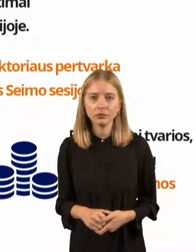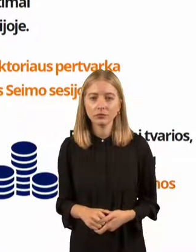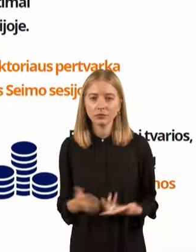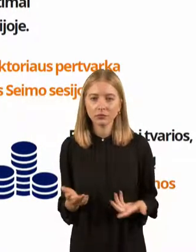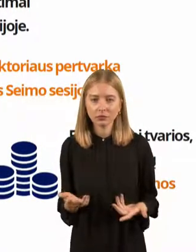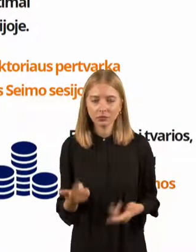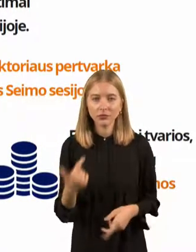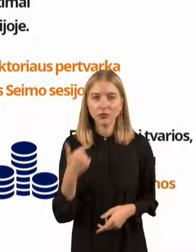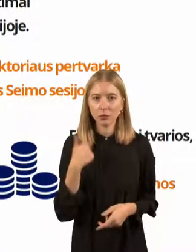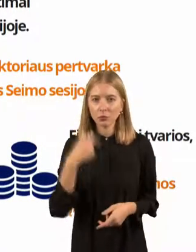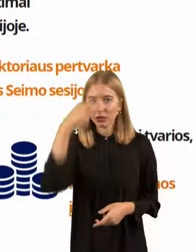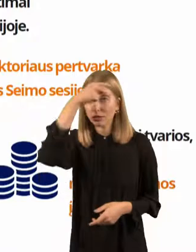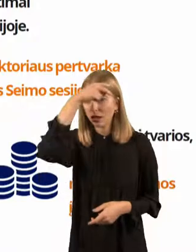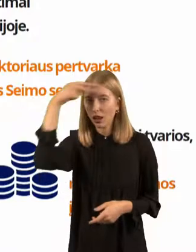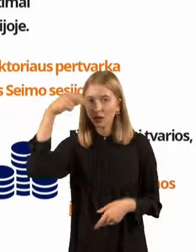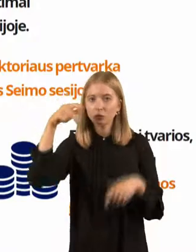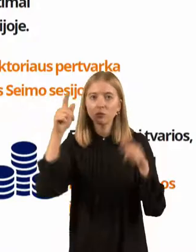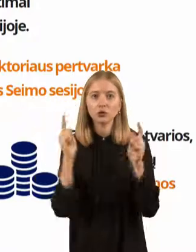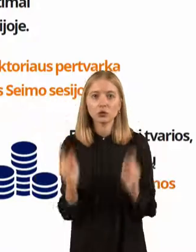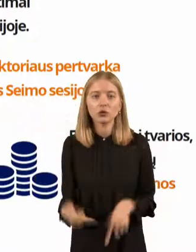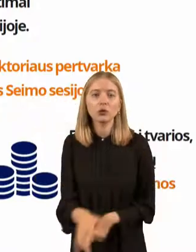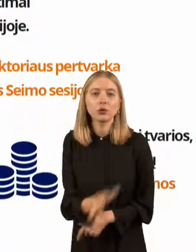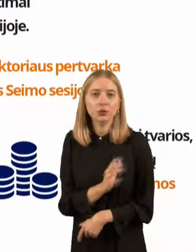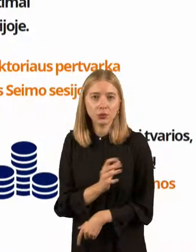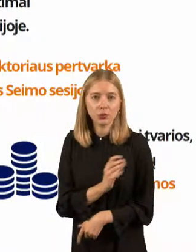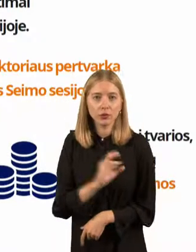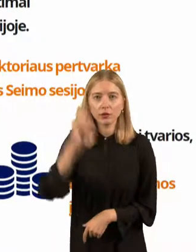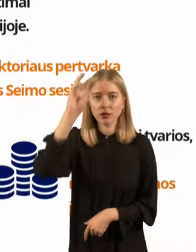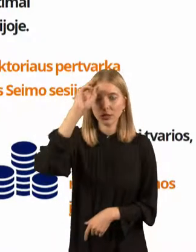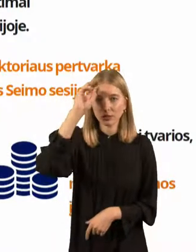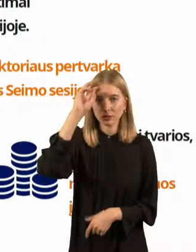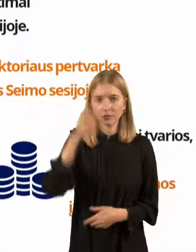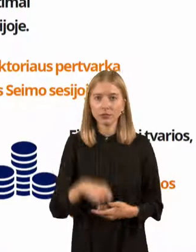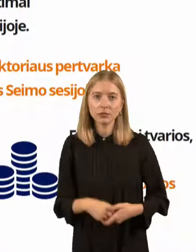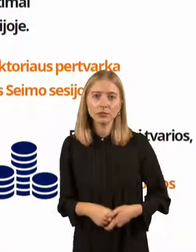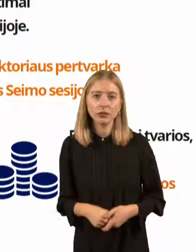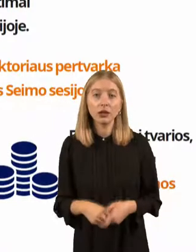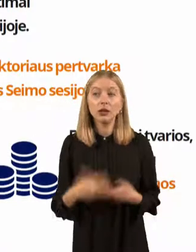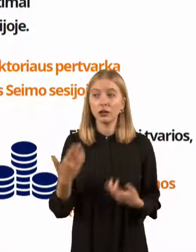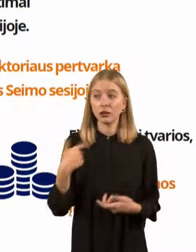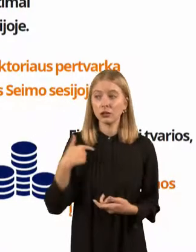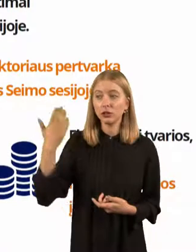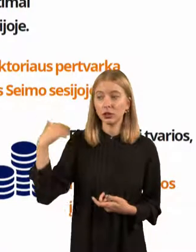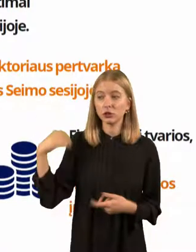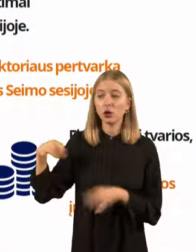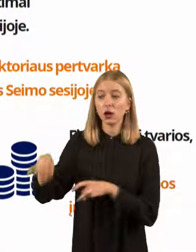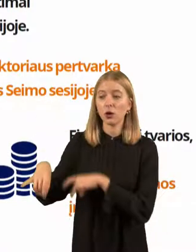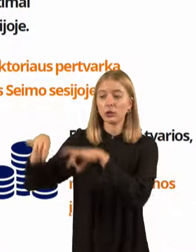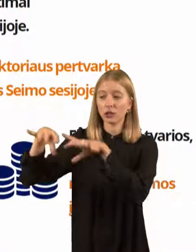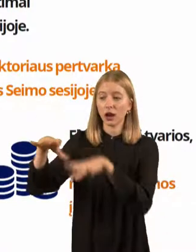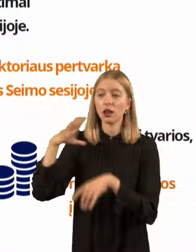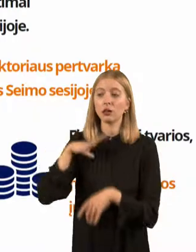Sometimes we tend to forget that we are a rich country.